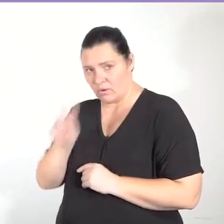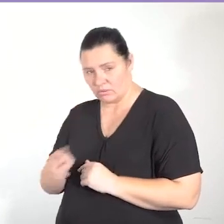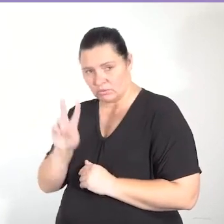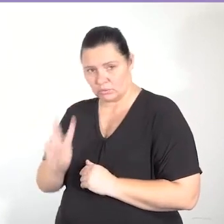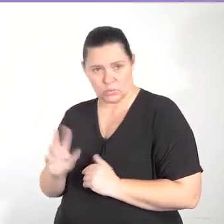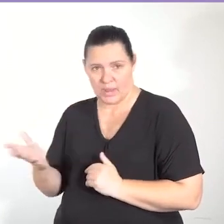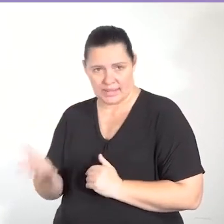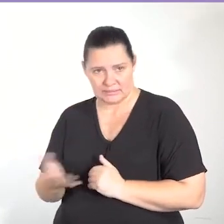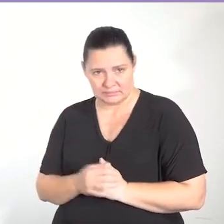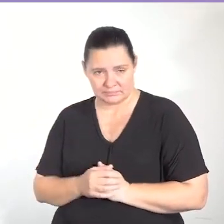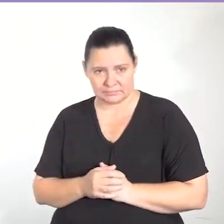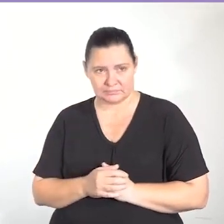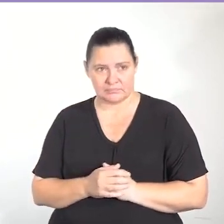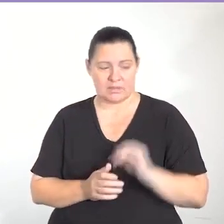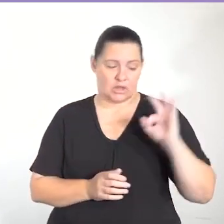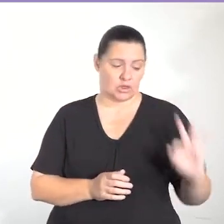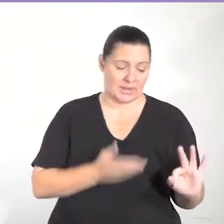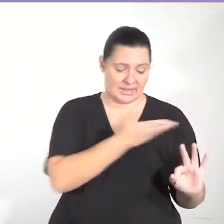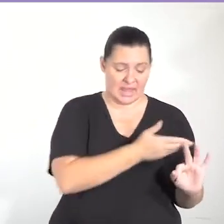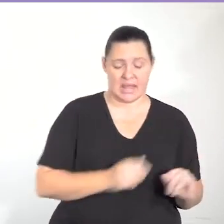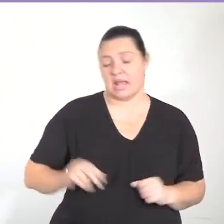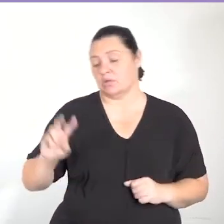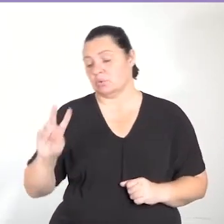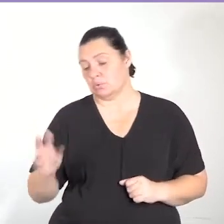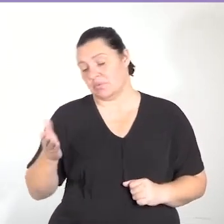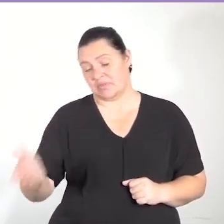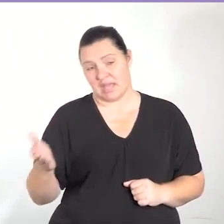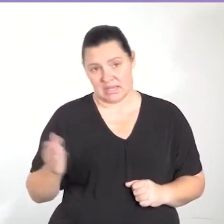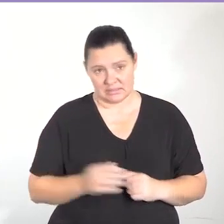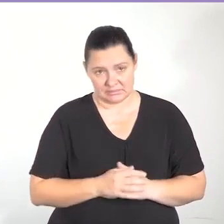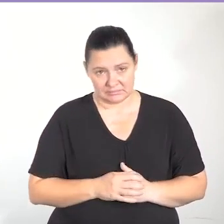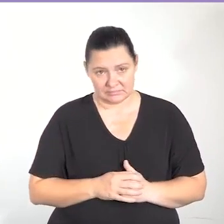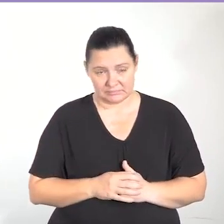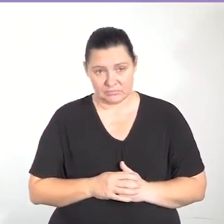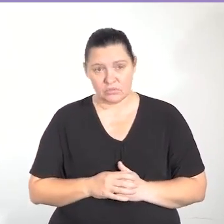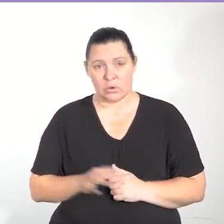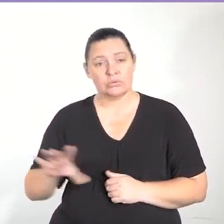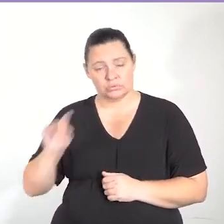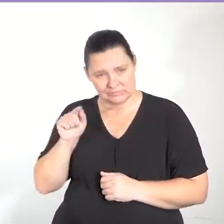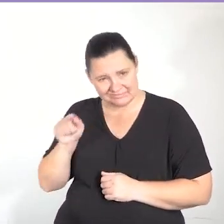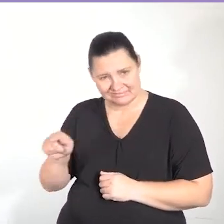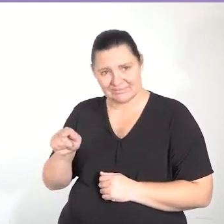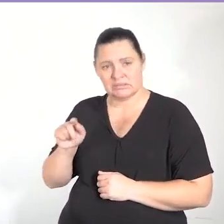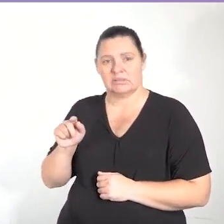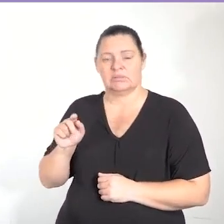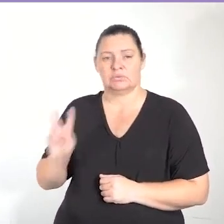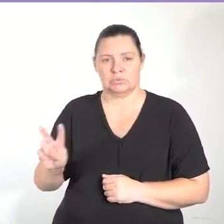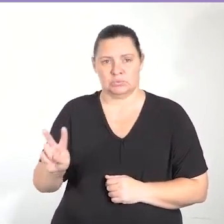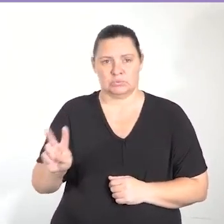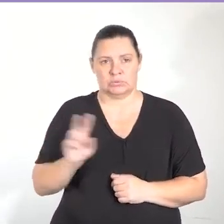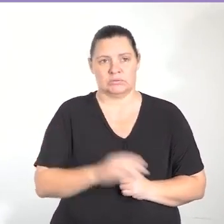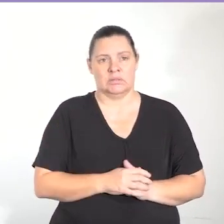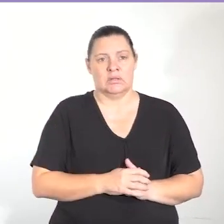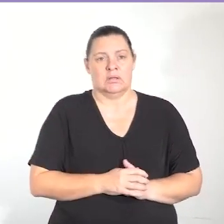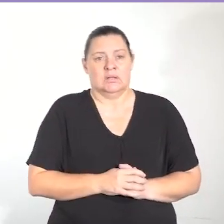number of 2's where it appears. We've got 3 of them on the 8 and we've got 2 of them on the 12. So we are just going to take